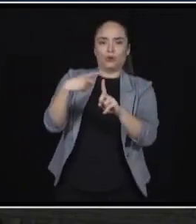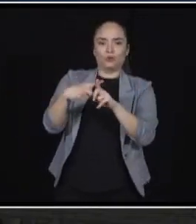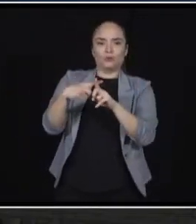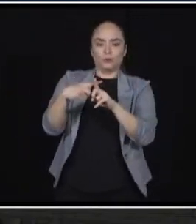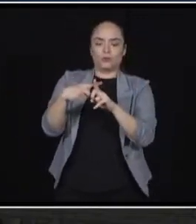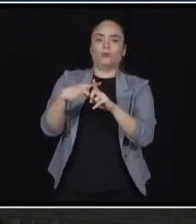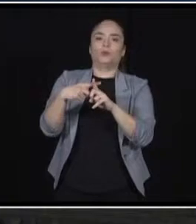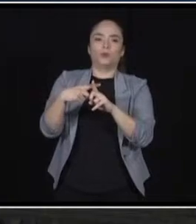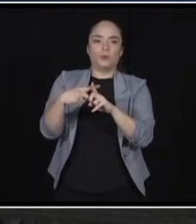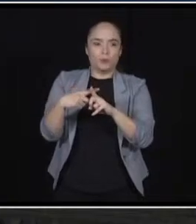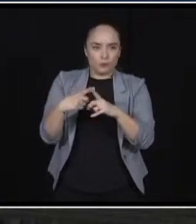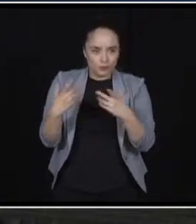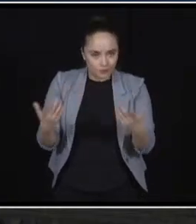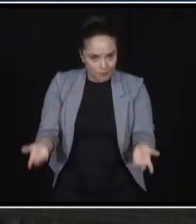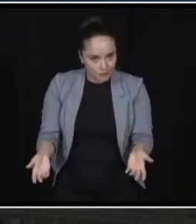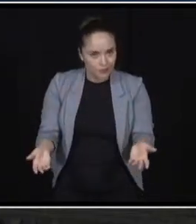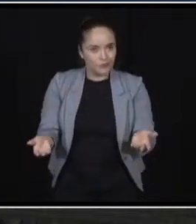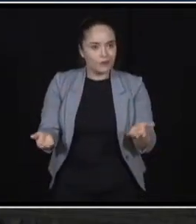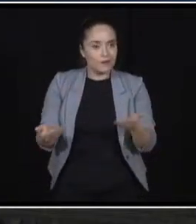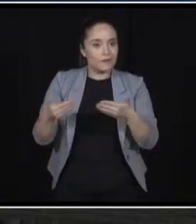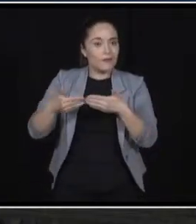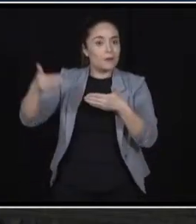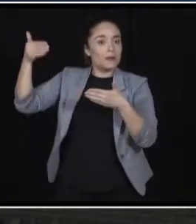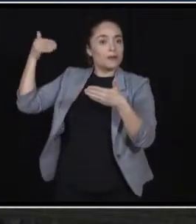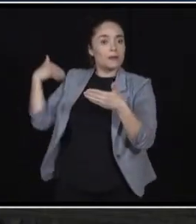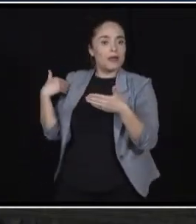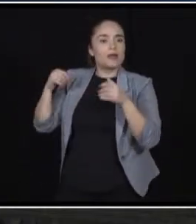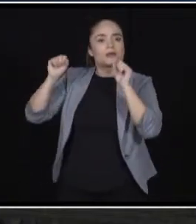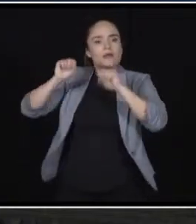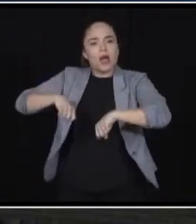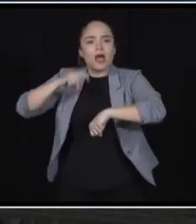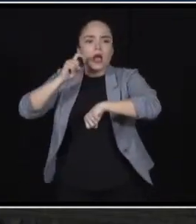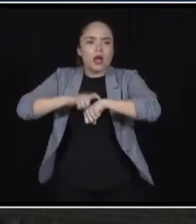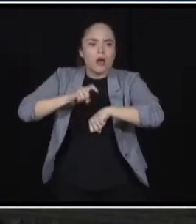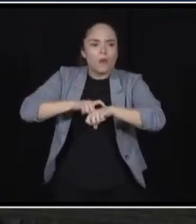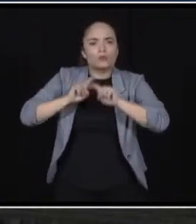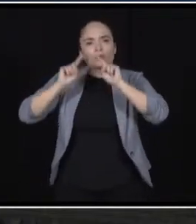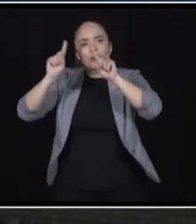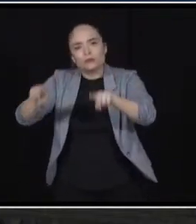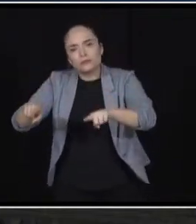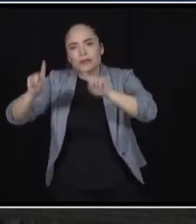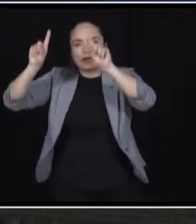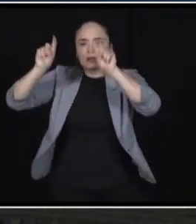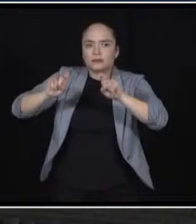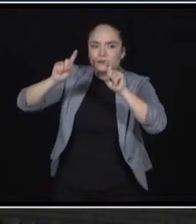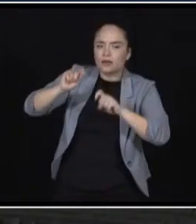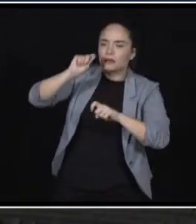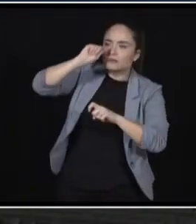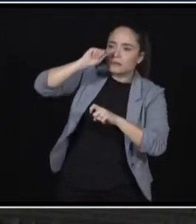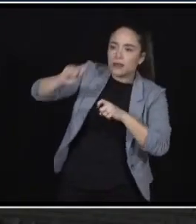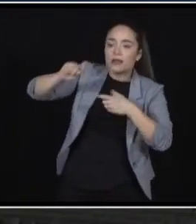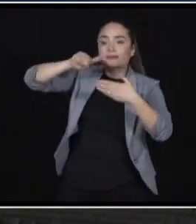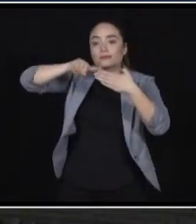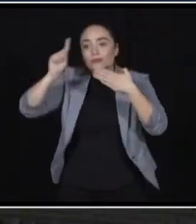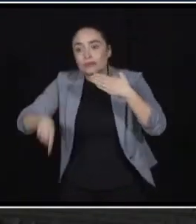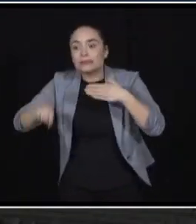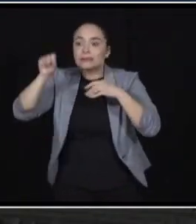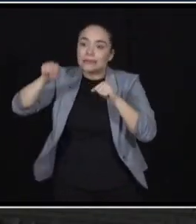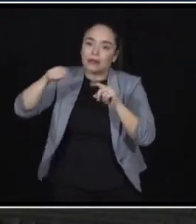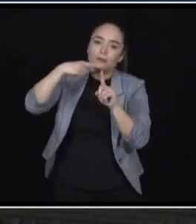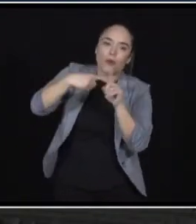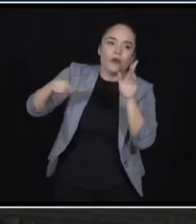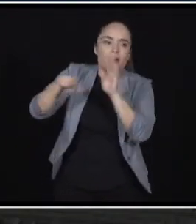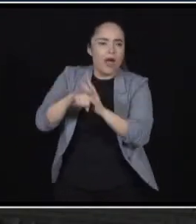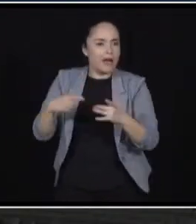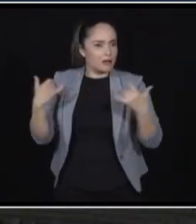and healthcare providers have noted that and the amount of severity they're coming in with already, rather than a graduating increase